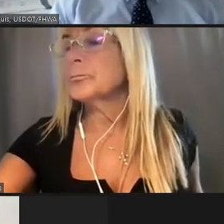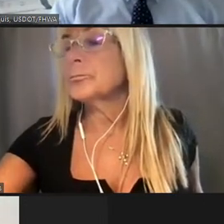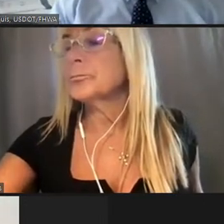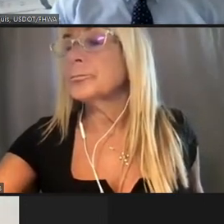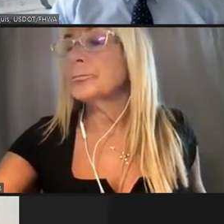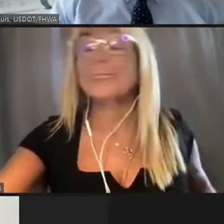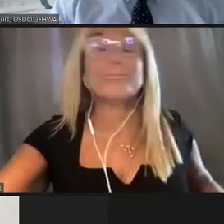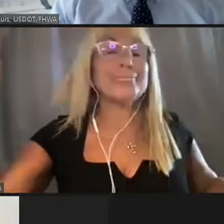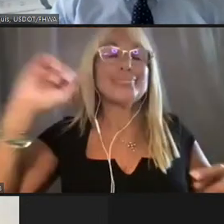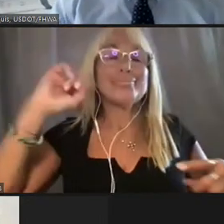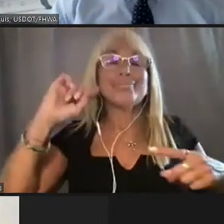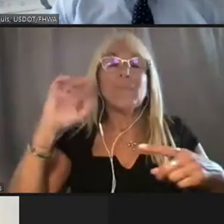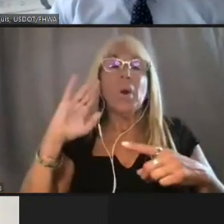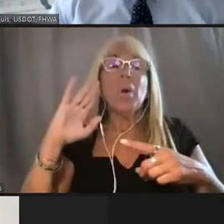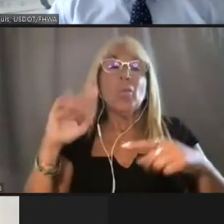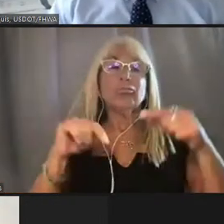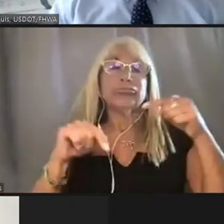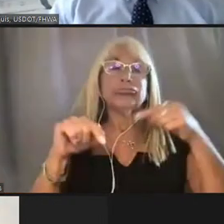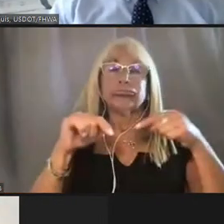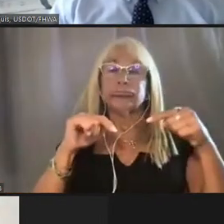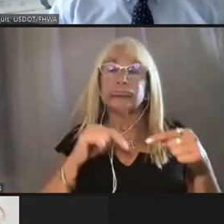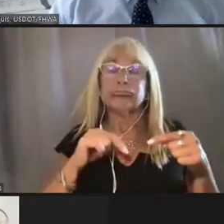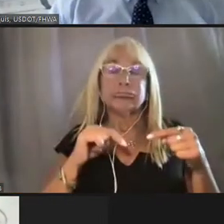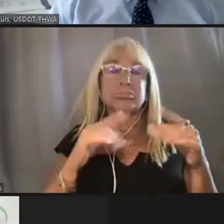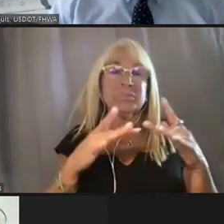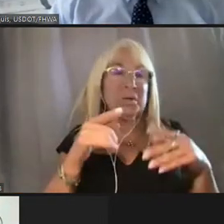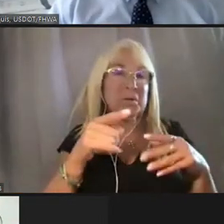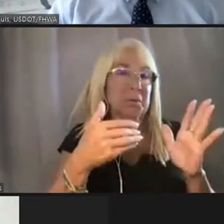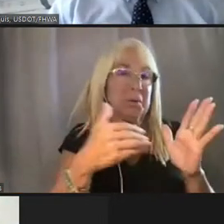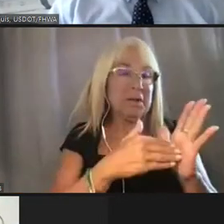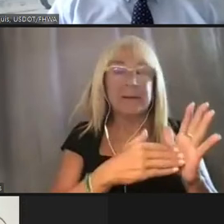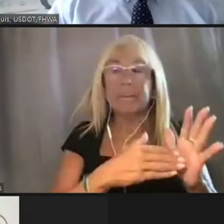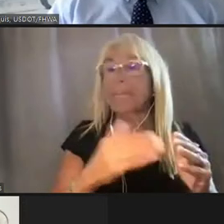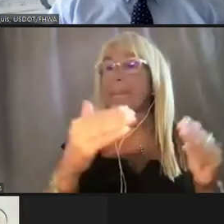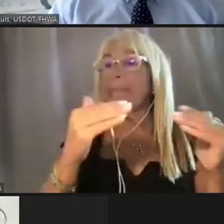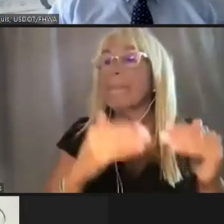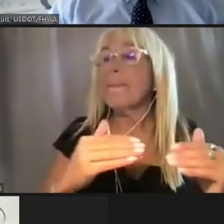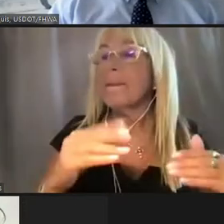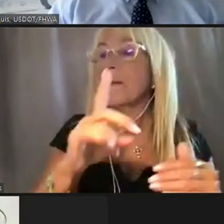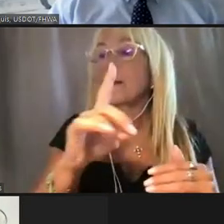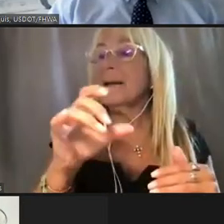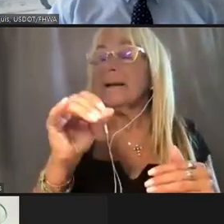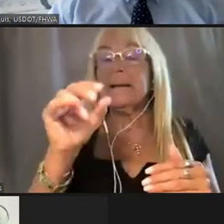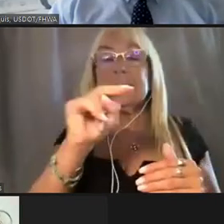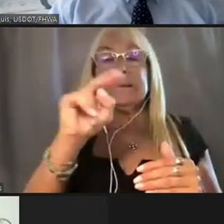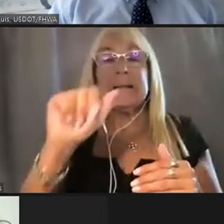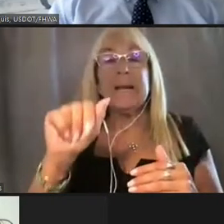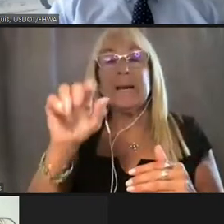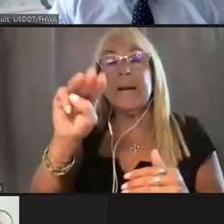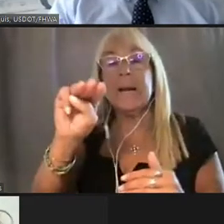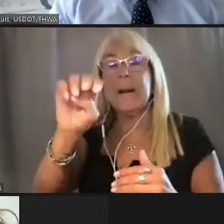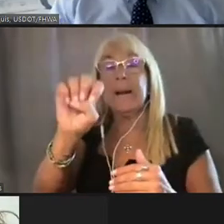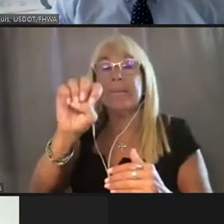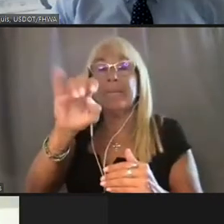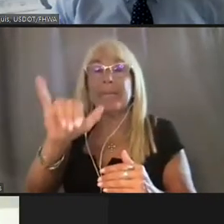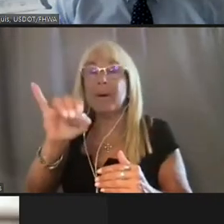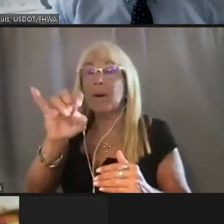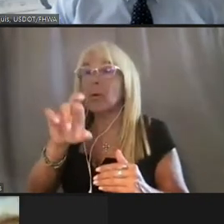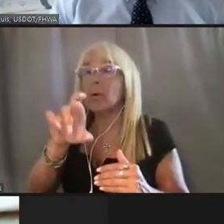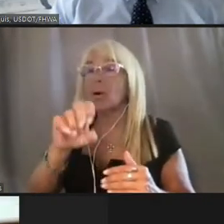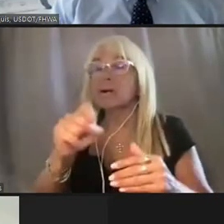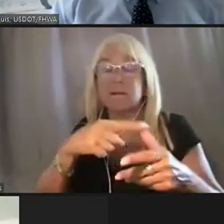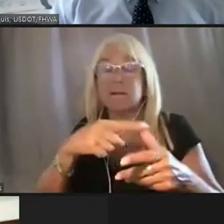we will come back to you tall the next speaker is Donna Myers followed by Amanda